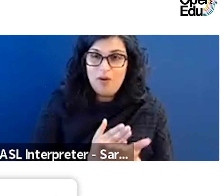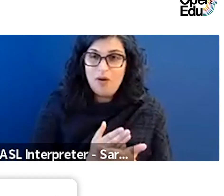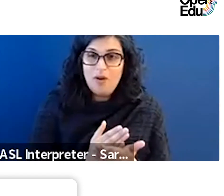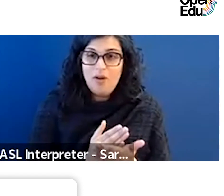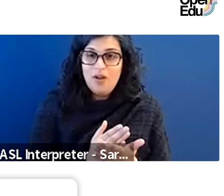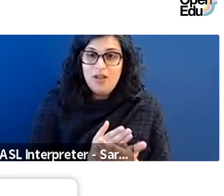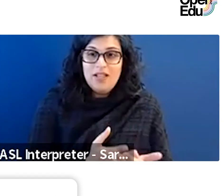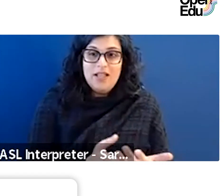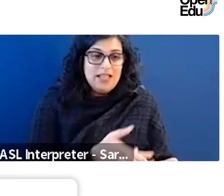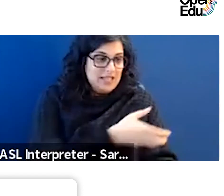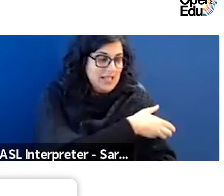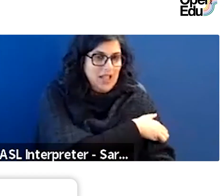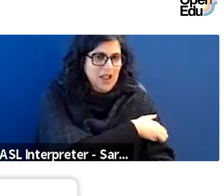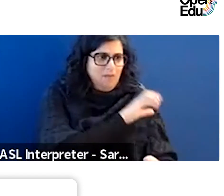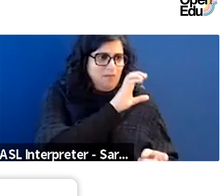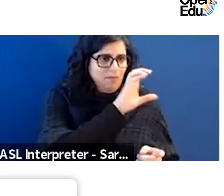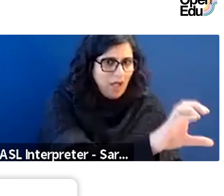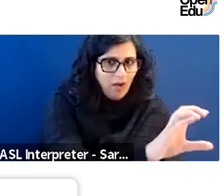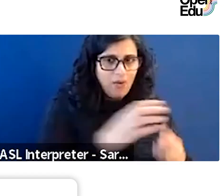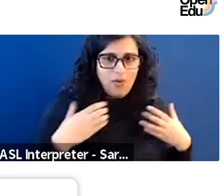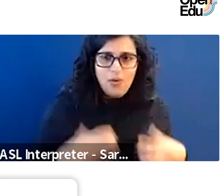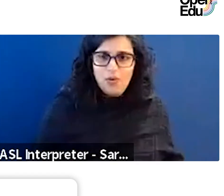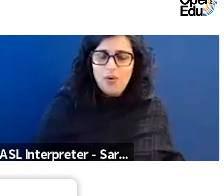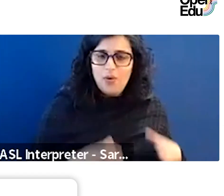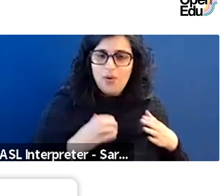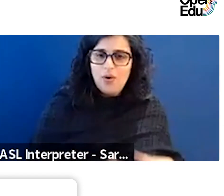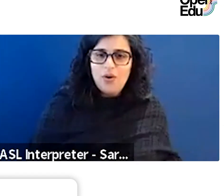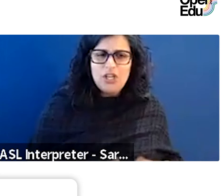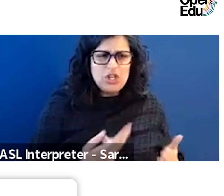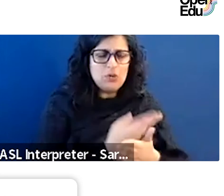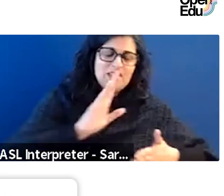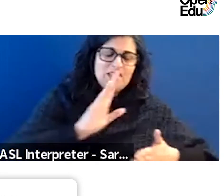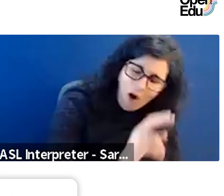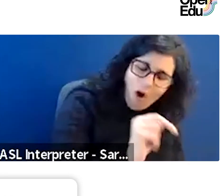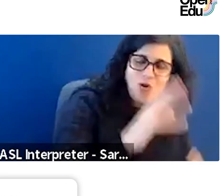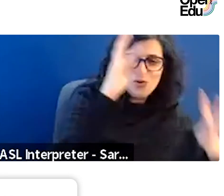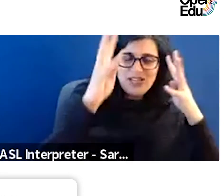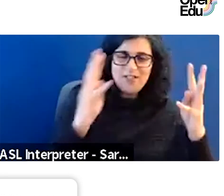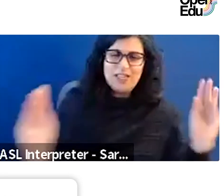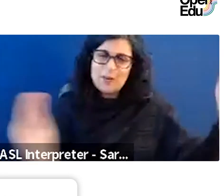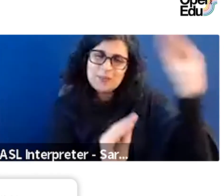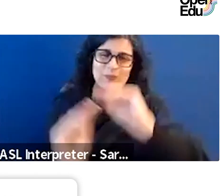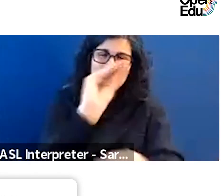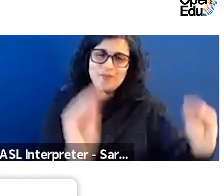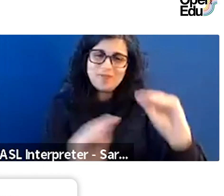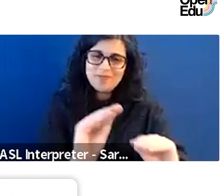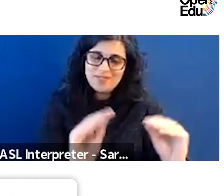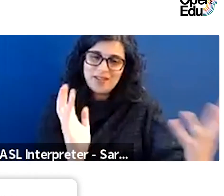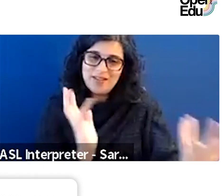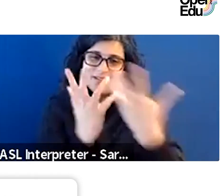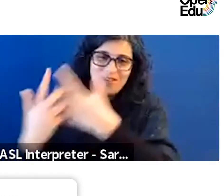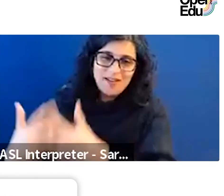empower the consumer to just put them and use their own creativity to put them together. But also